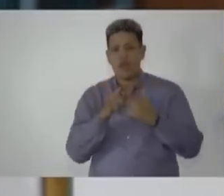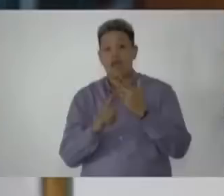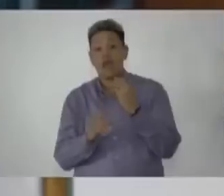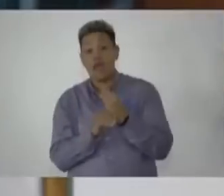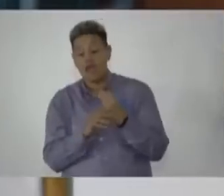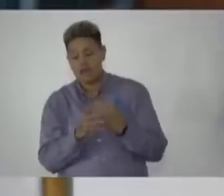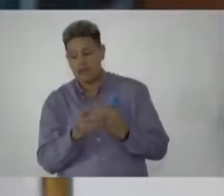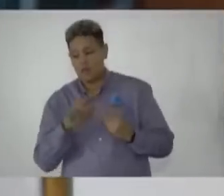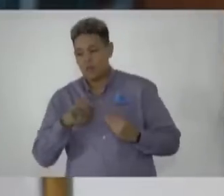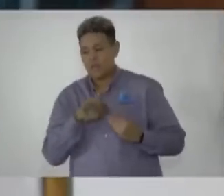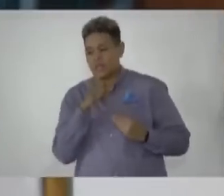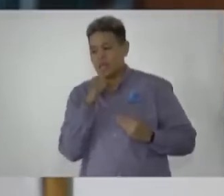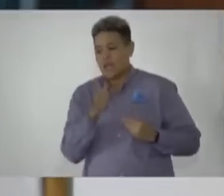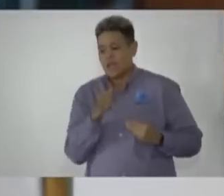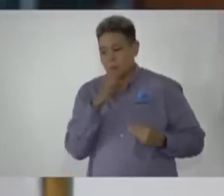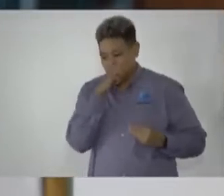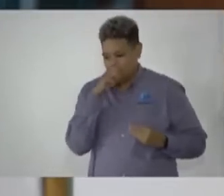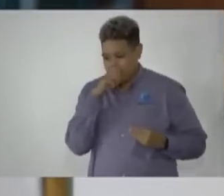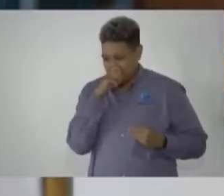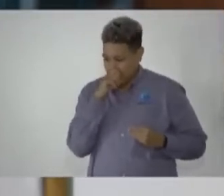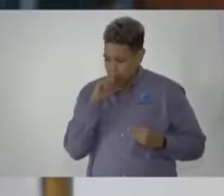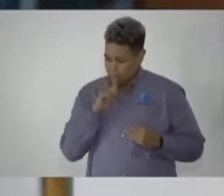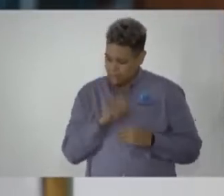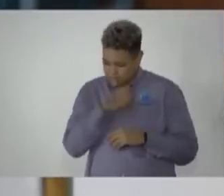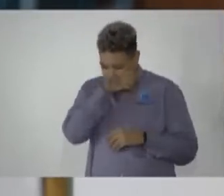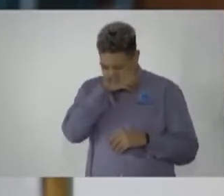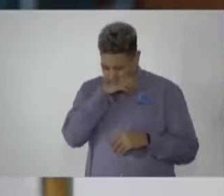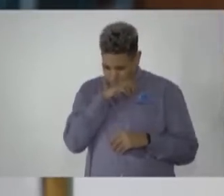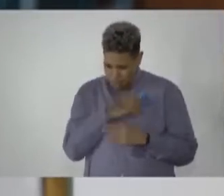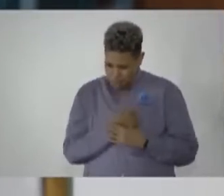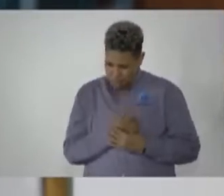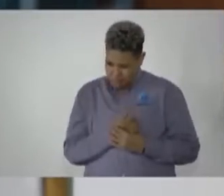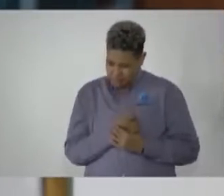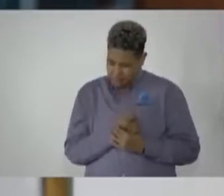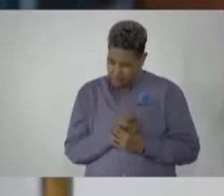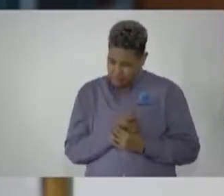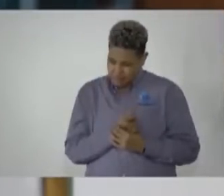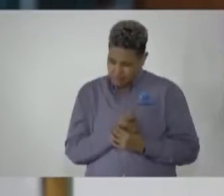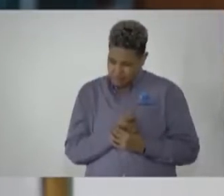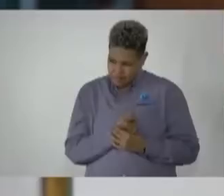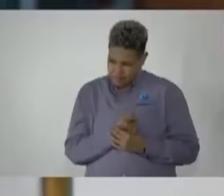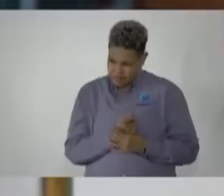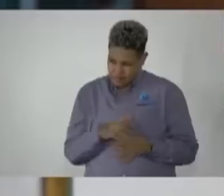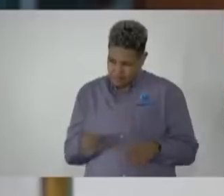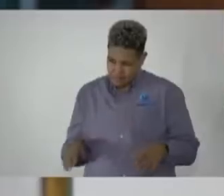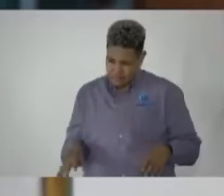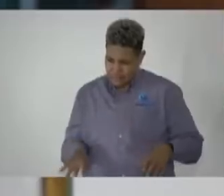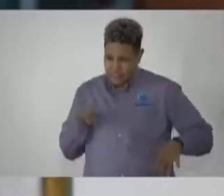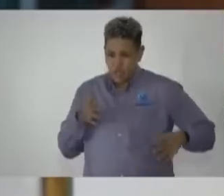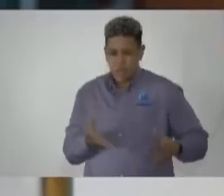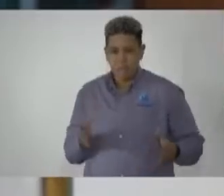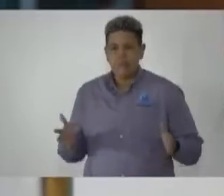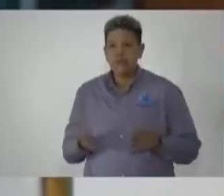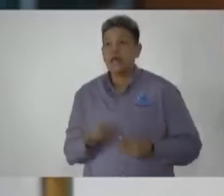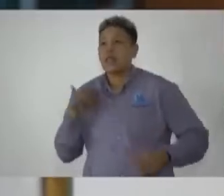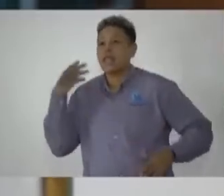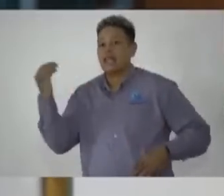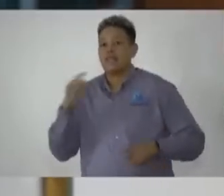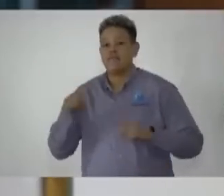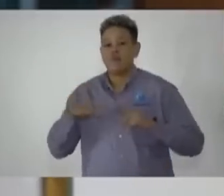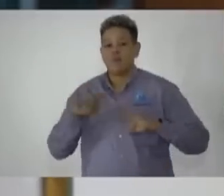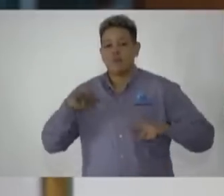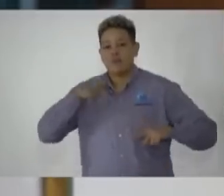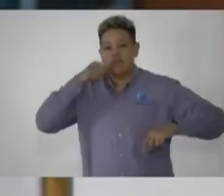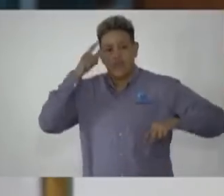And we're not going to take up our marbles, Mr. President, and leave when we don't have unanimous agreement. This batch